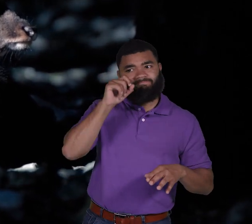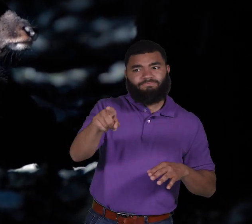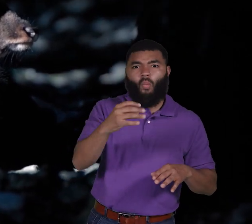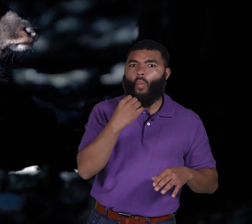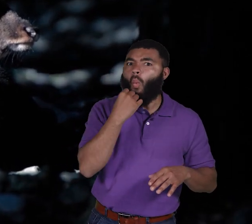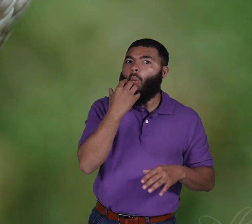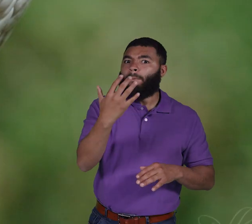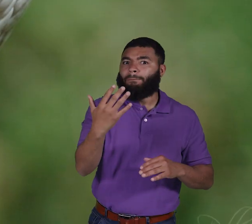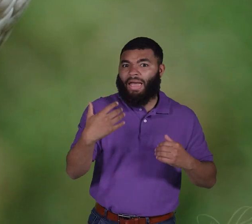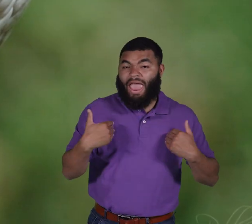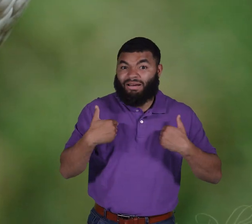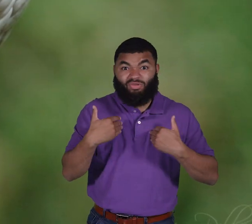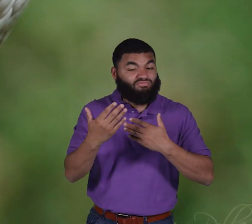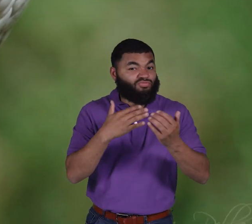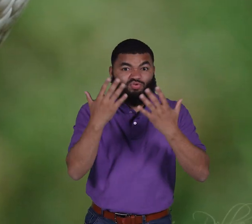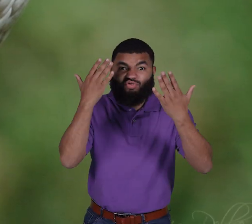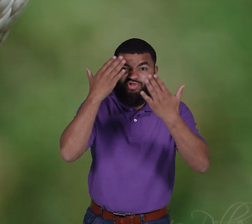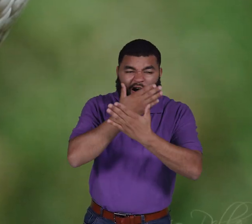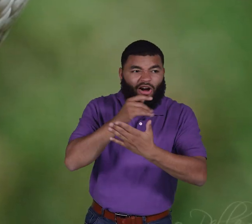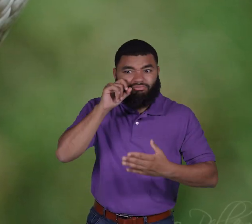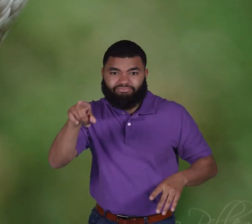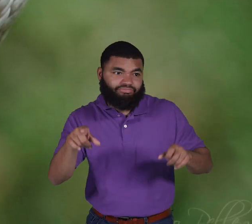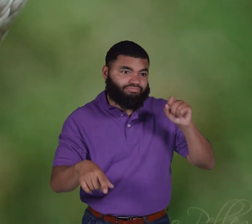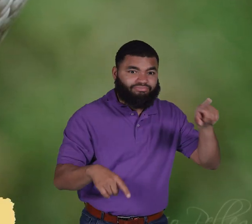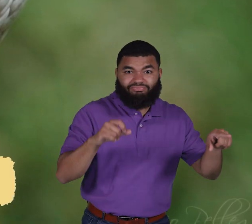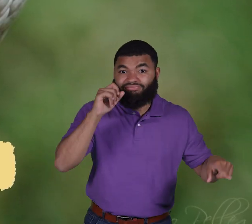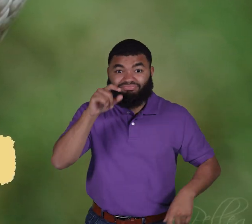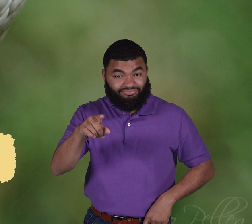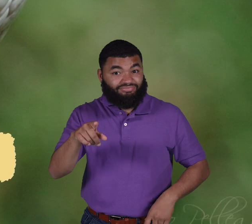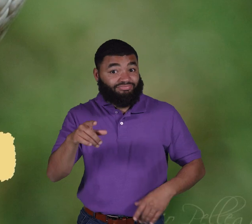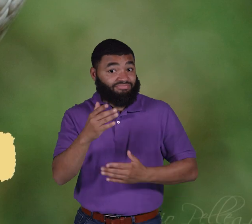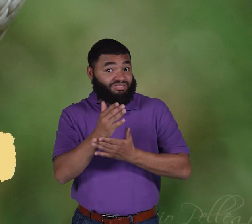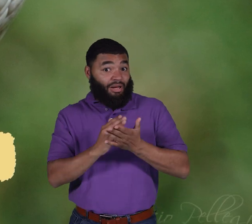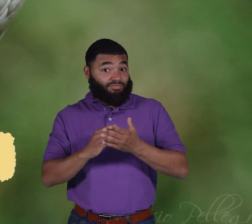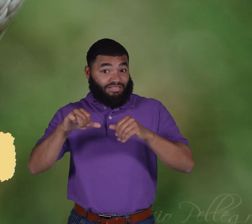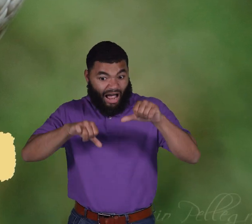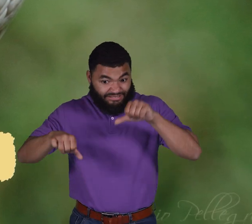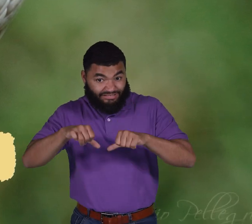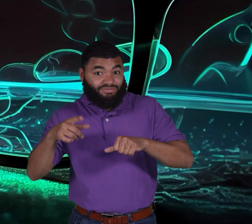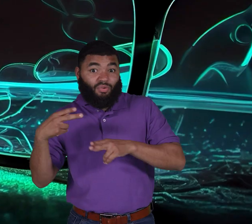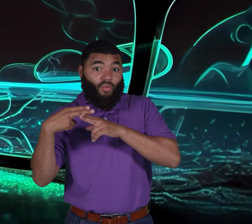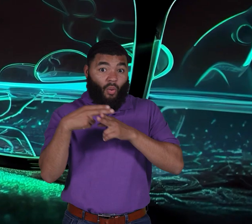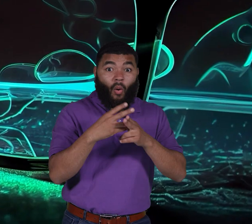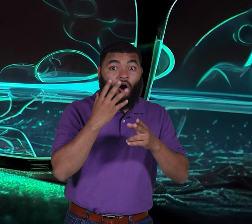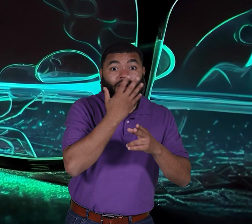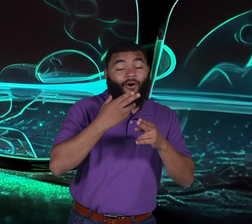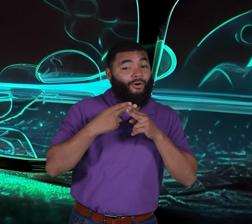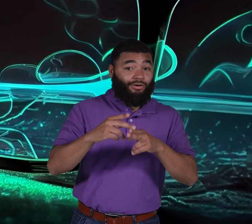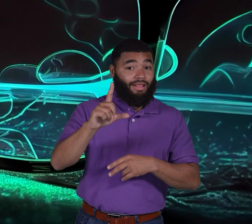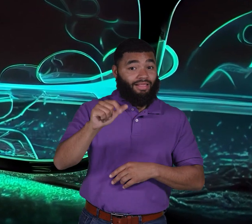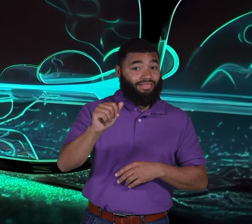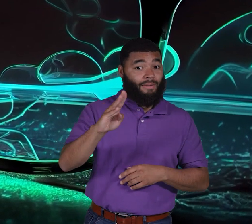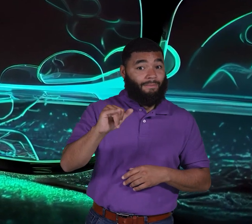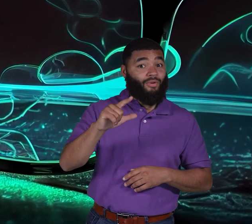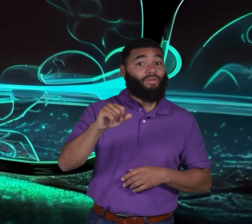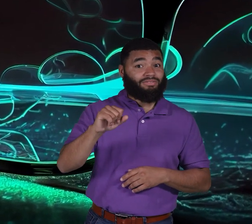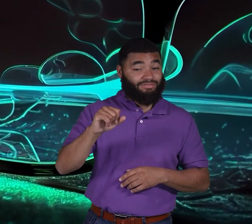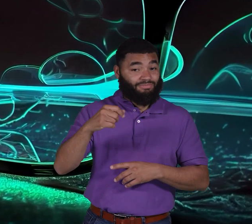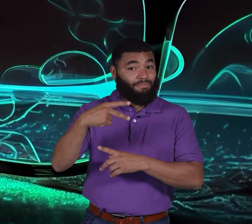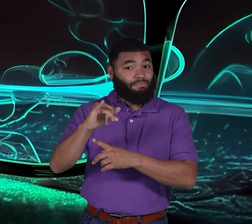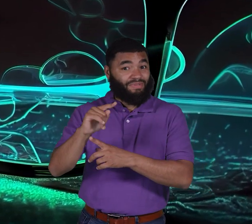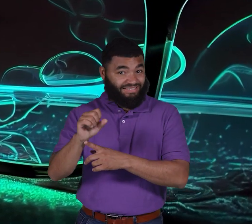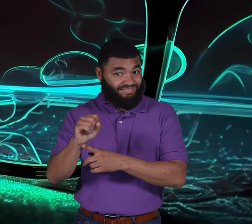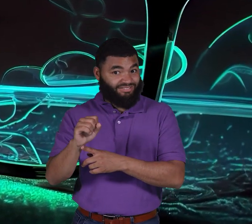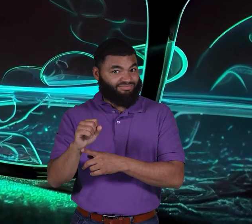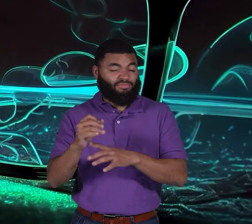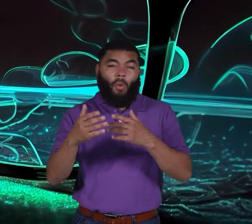dark. Scientists call these special sensors labial pits. It's like having thermal vision